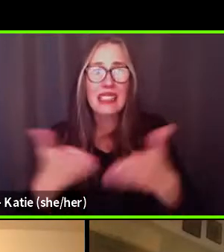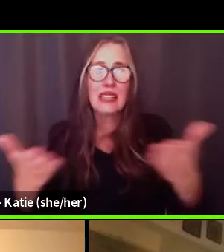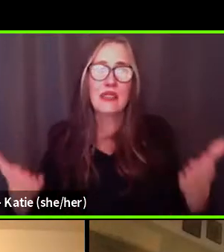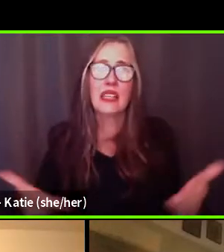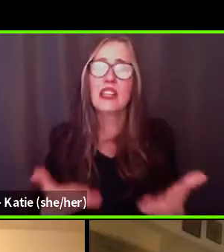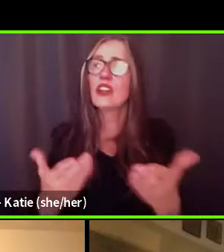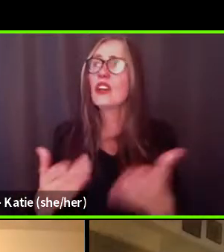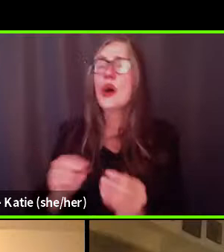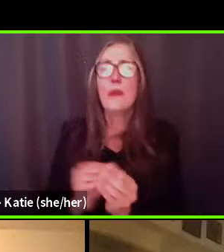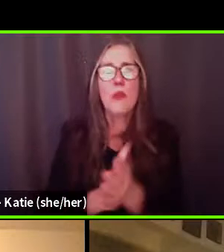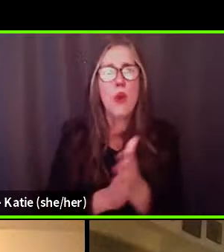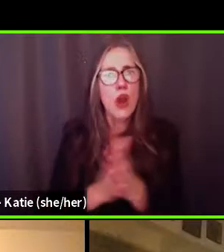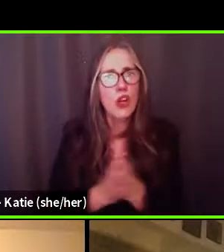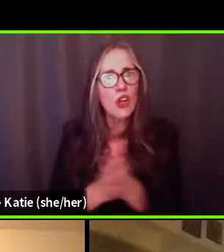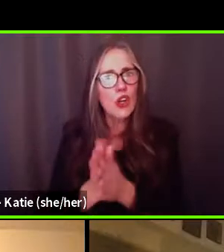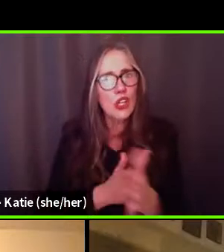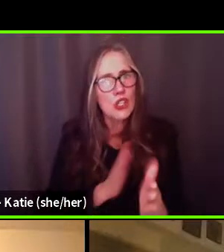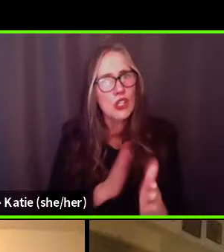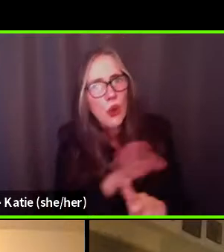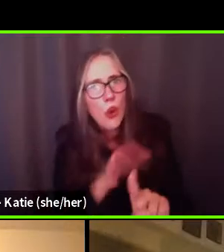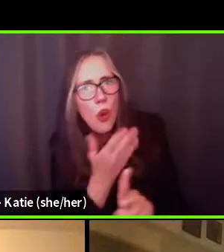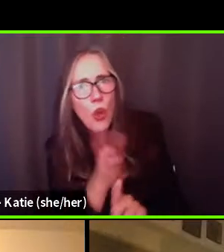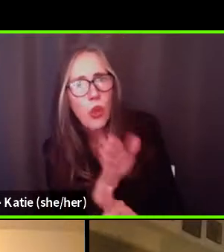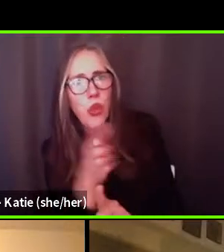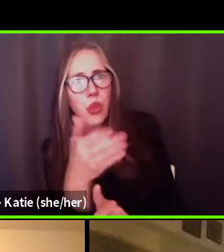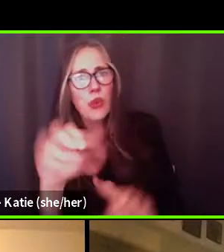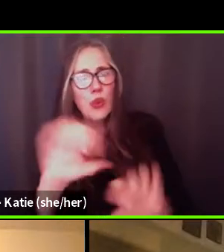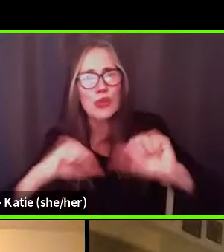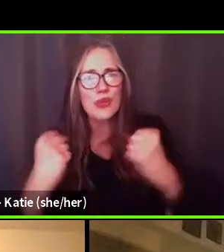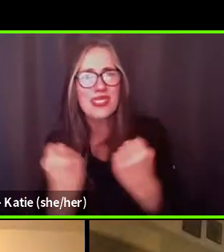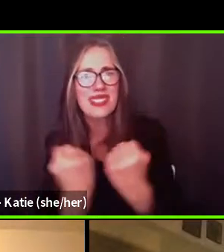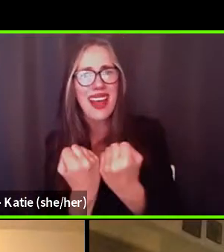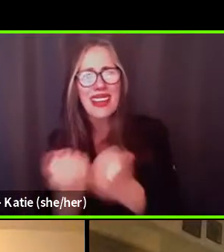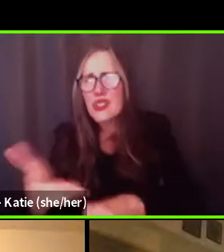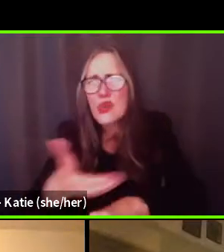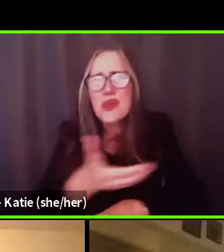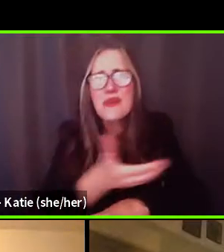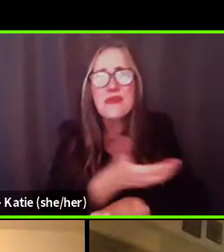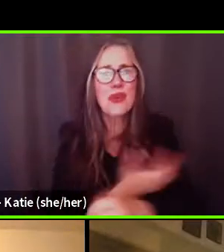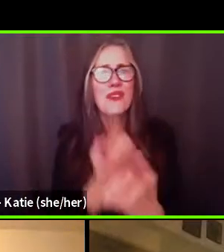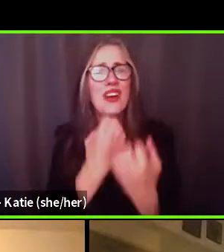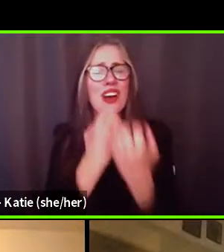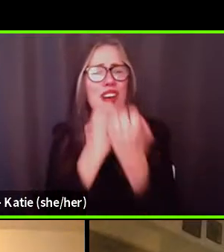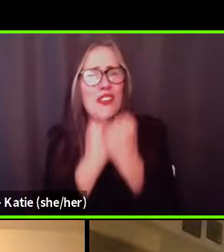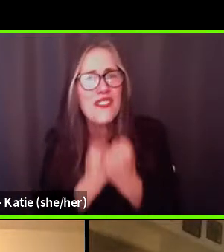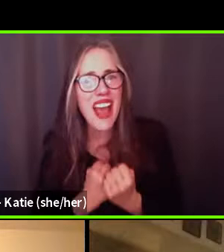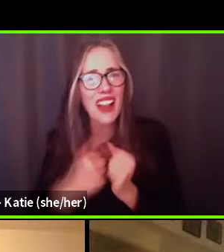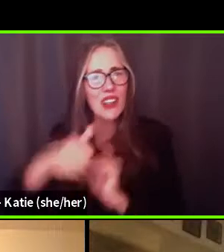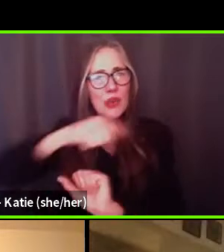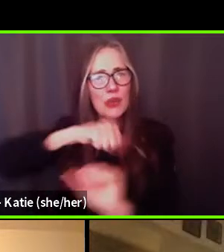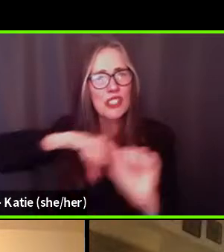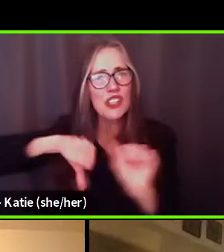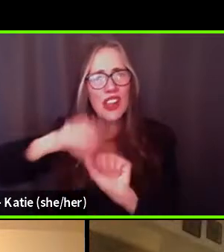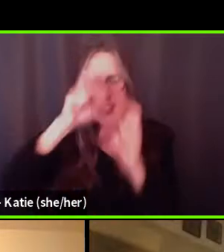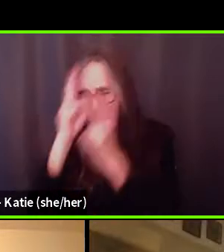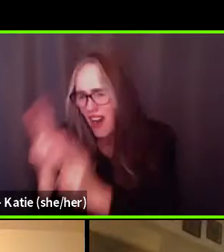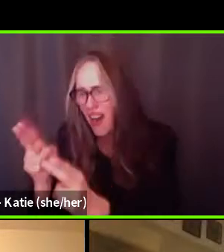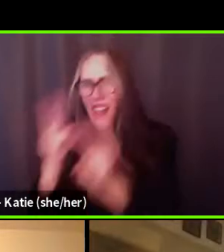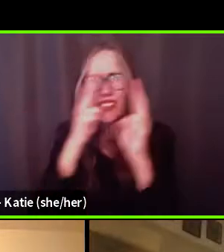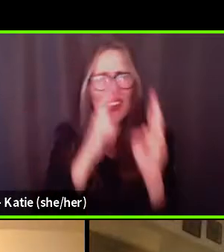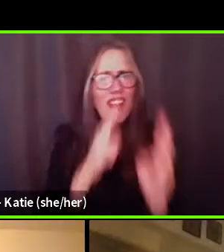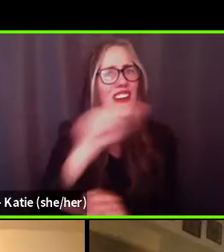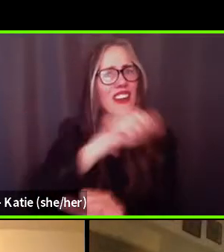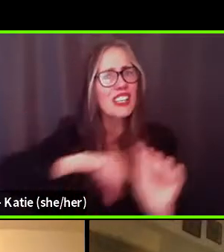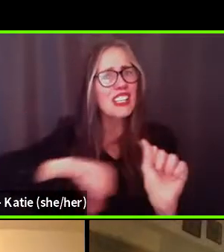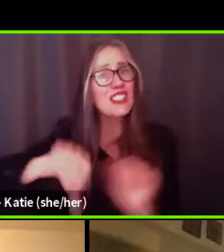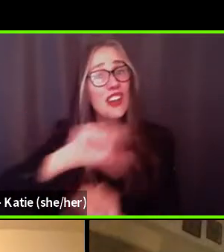the work of democracy and it's the work that we need to do to honor uh and value each other um in the ways that we all